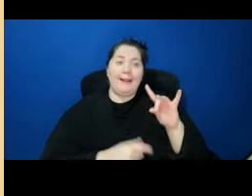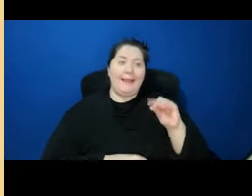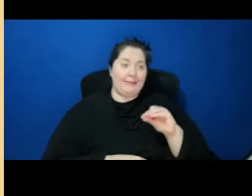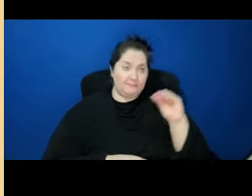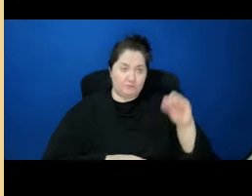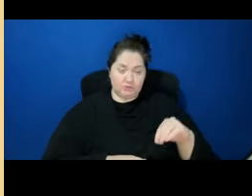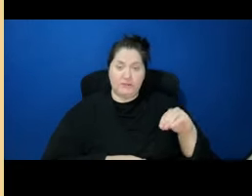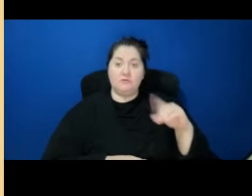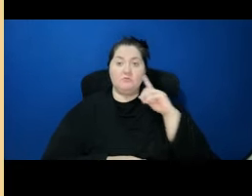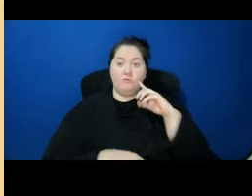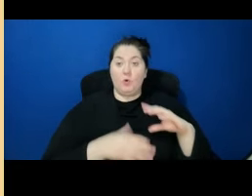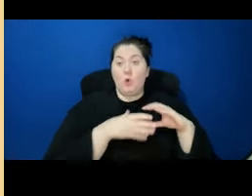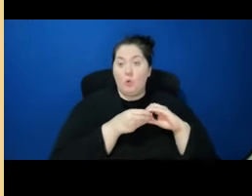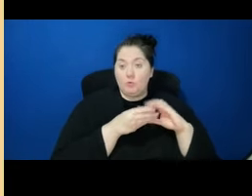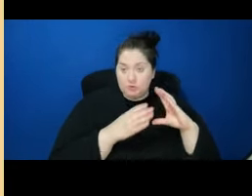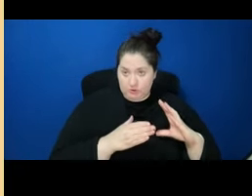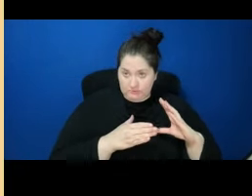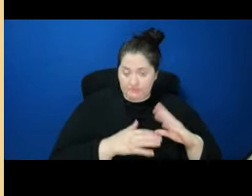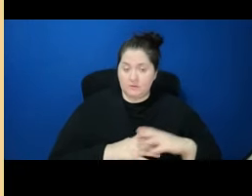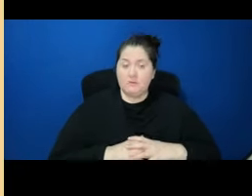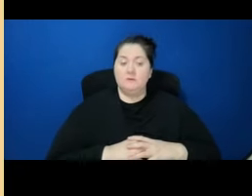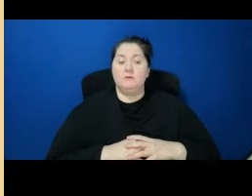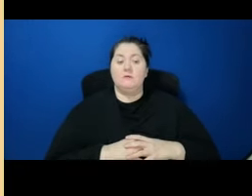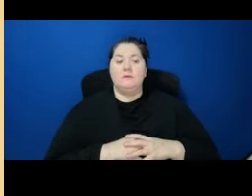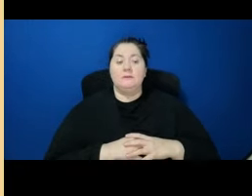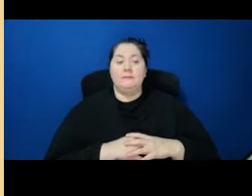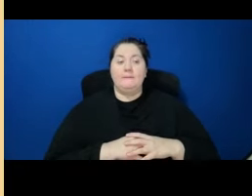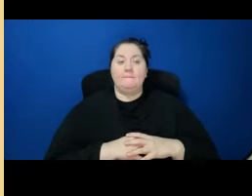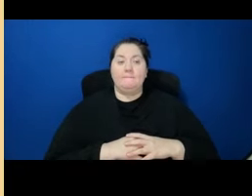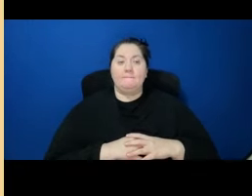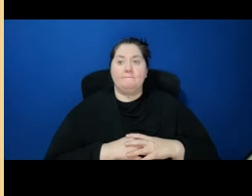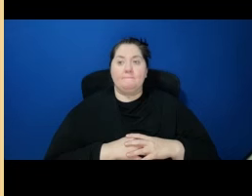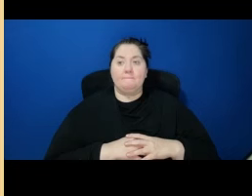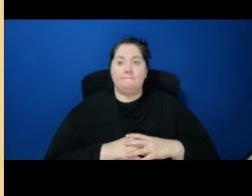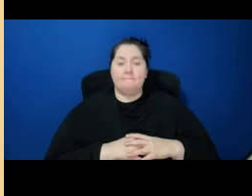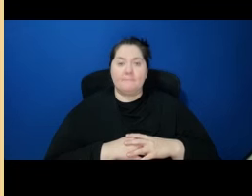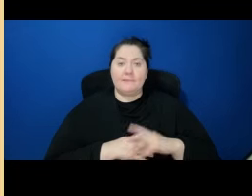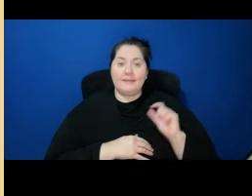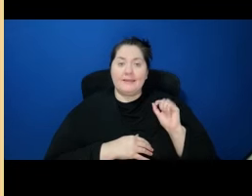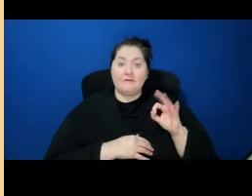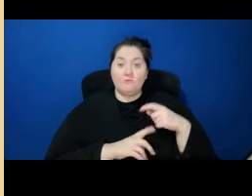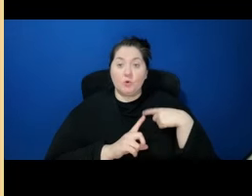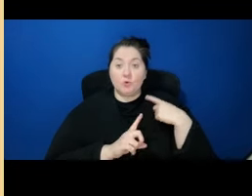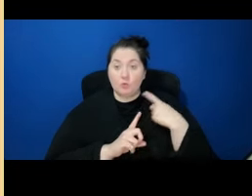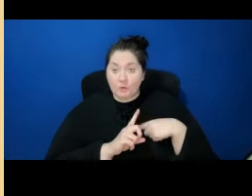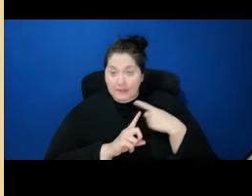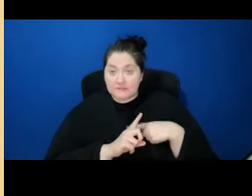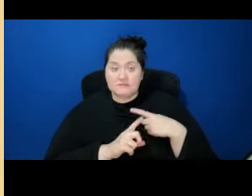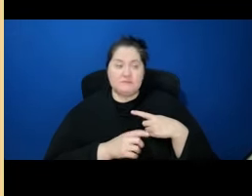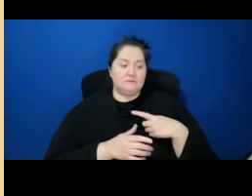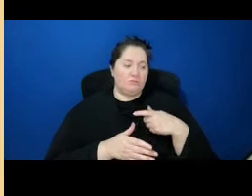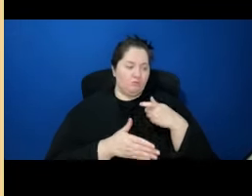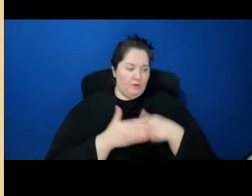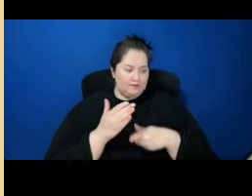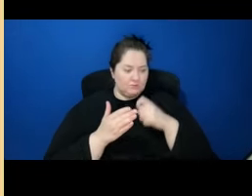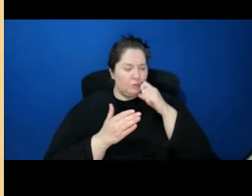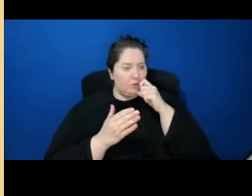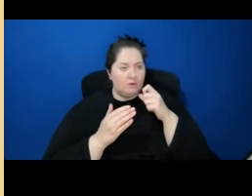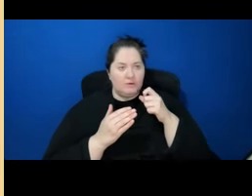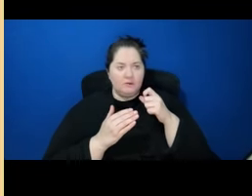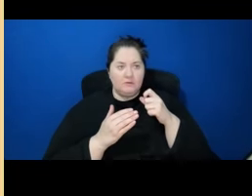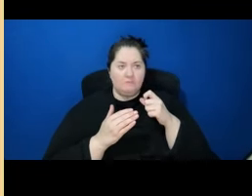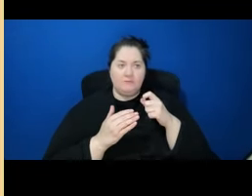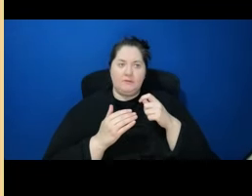for ownership, and if the rents and prices are such that they wouldn't have to pay more than